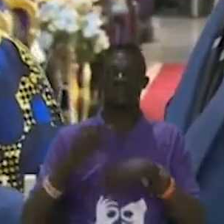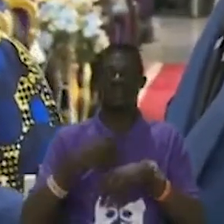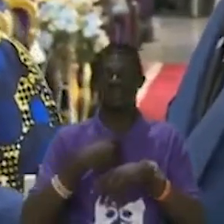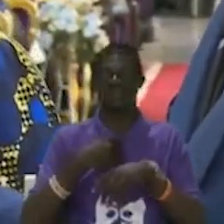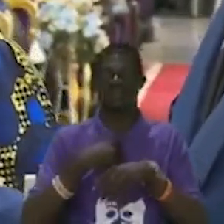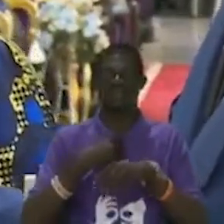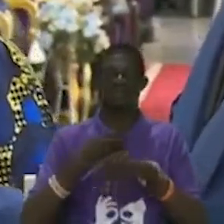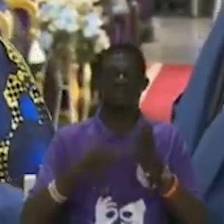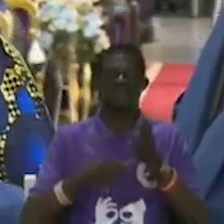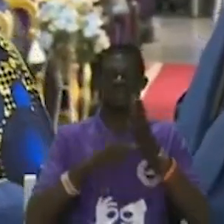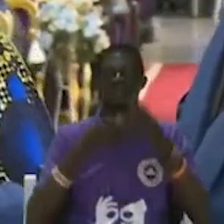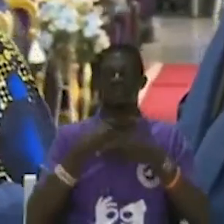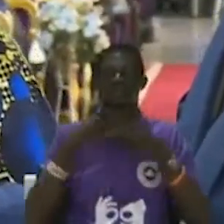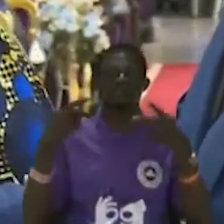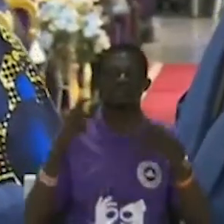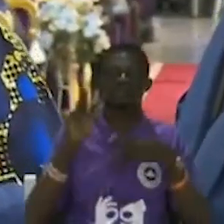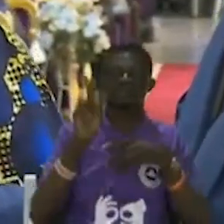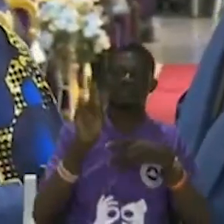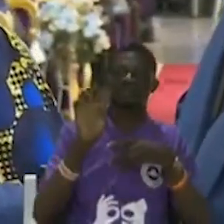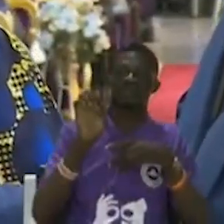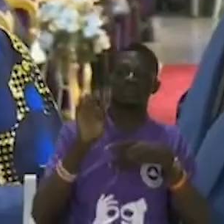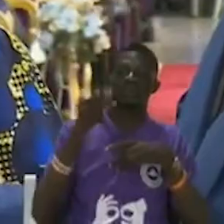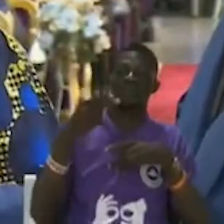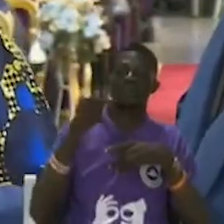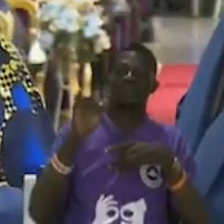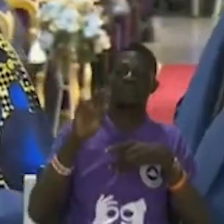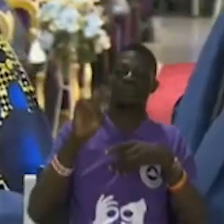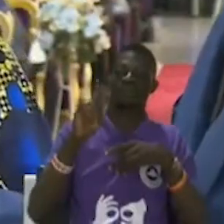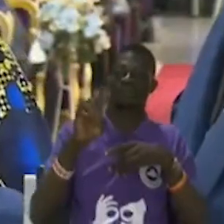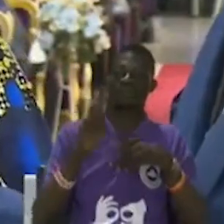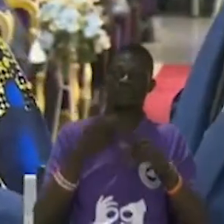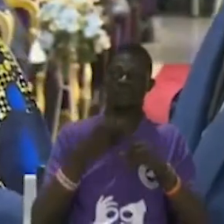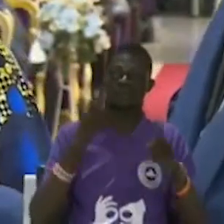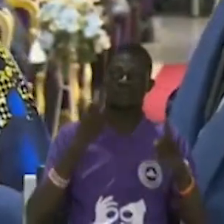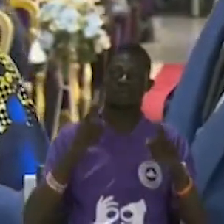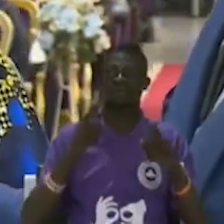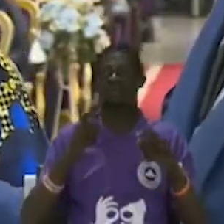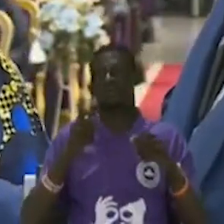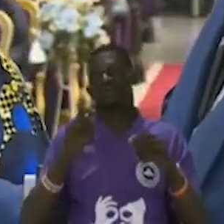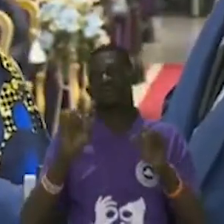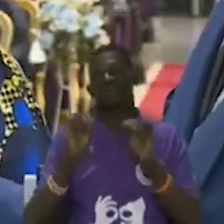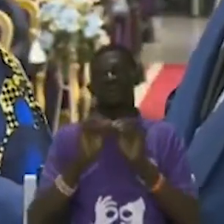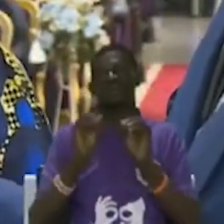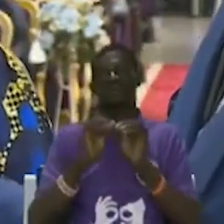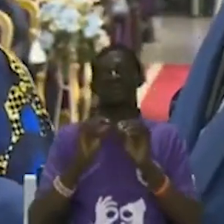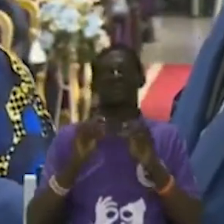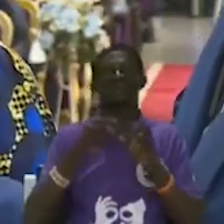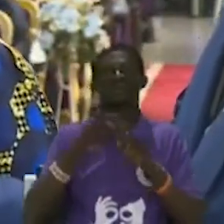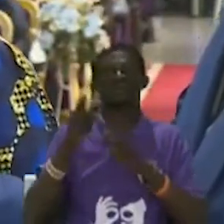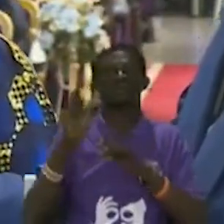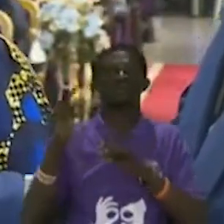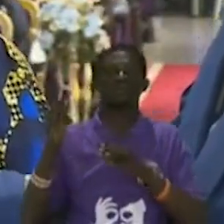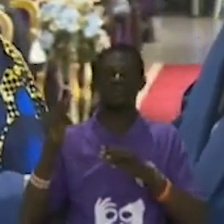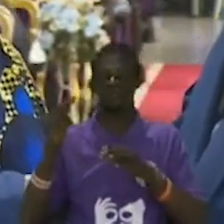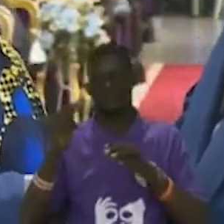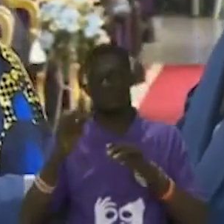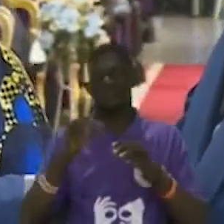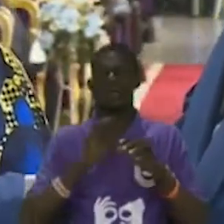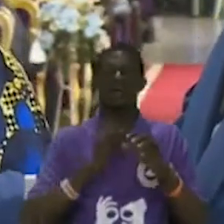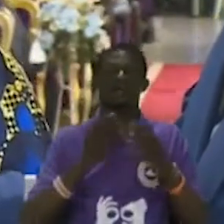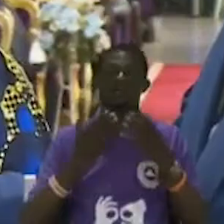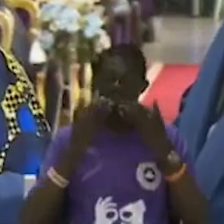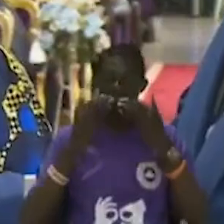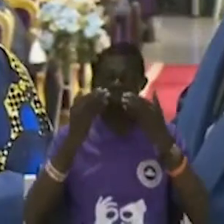Assistant Pastor Mrs. Kende Akinterinwa from Osun Province 13. I want to